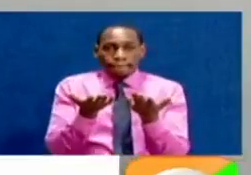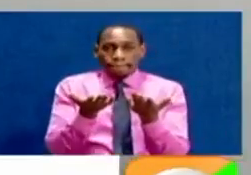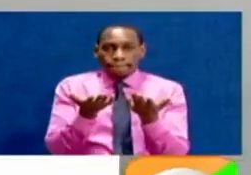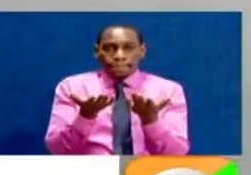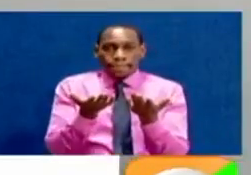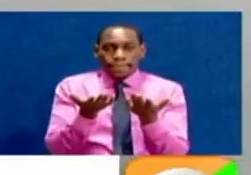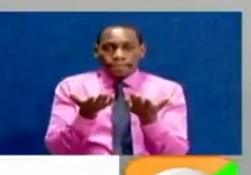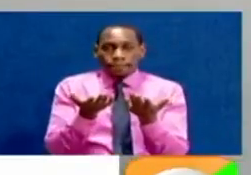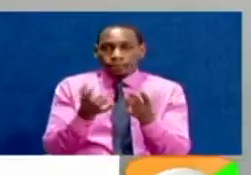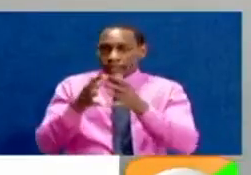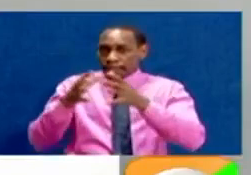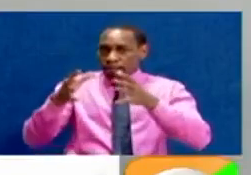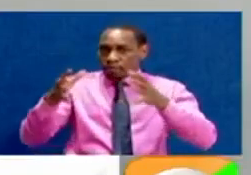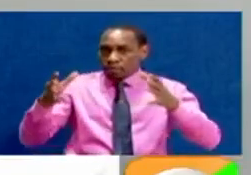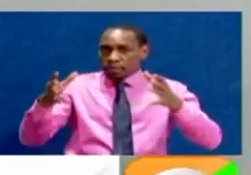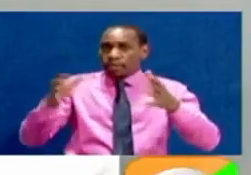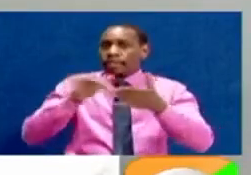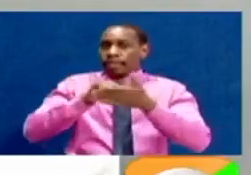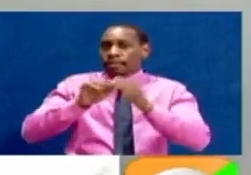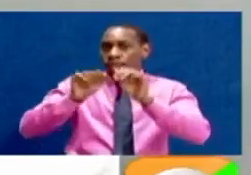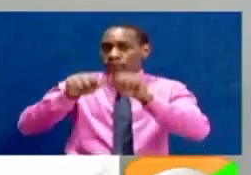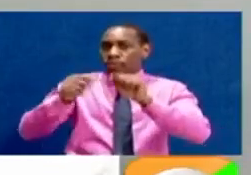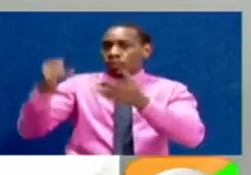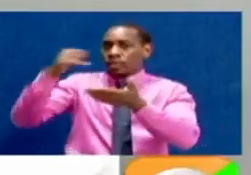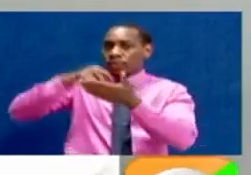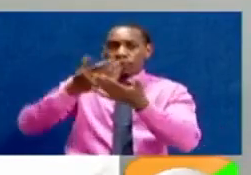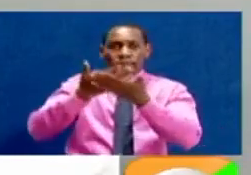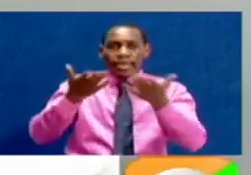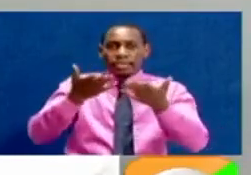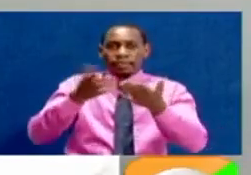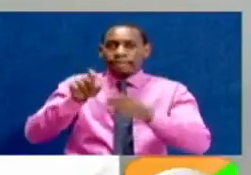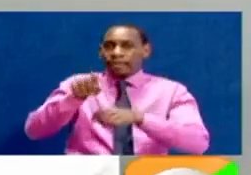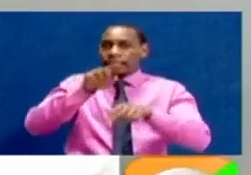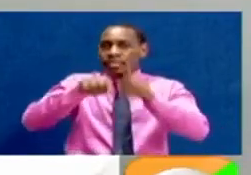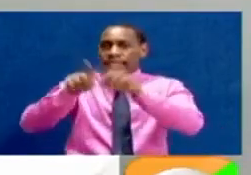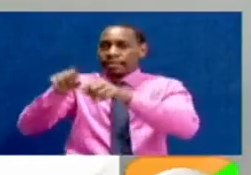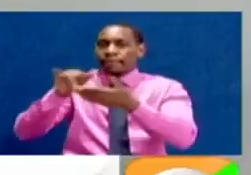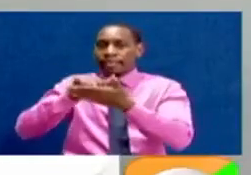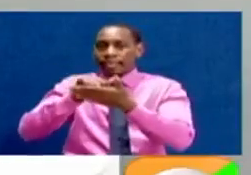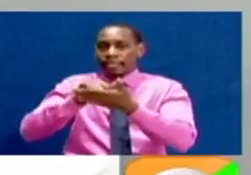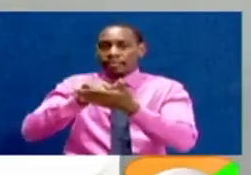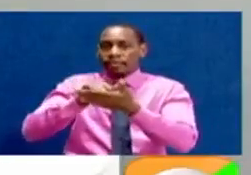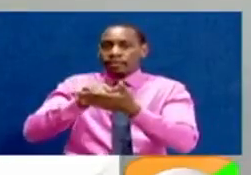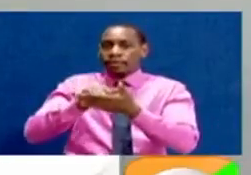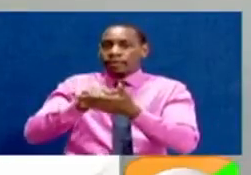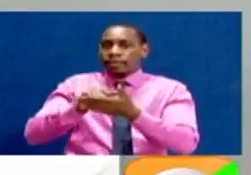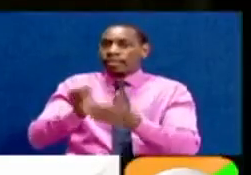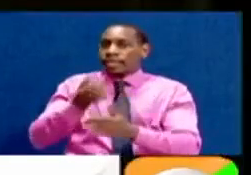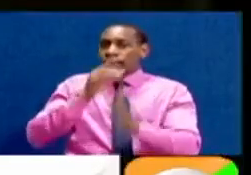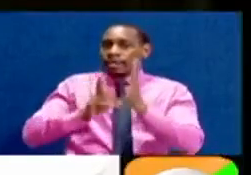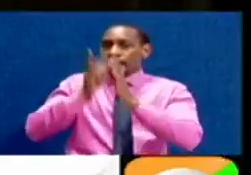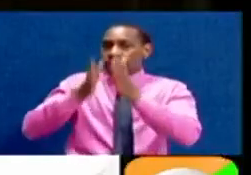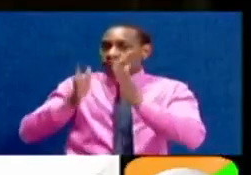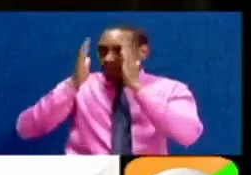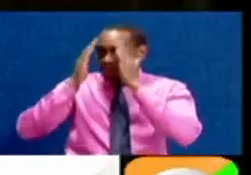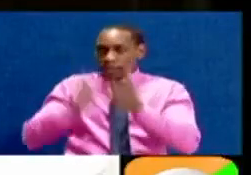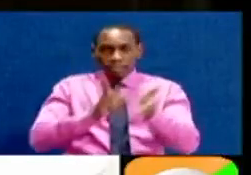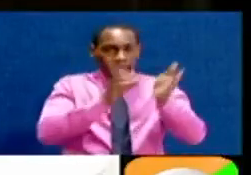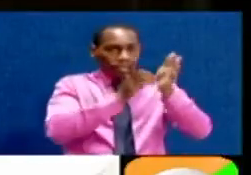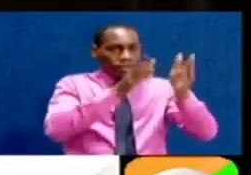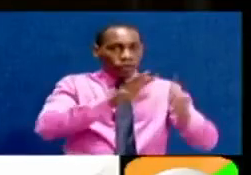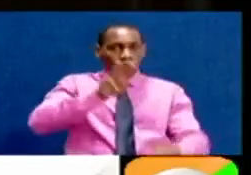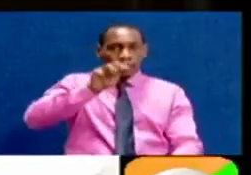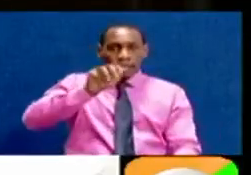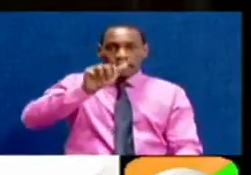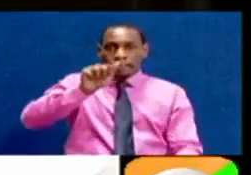be broader in nature so that it includes many of these strains. So these are the things that a vaccine developer will be looking at. Dr. Masika says